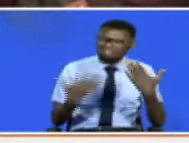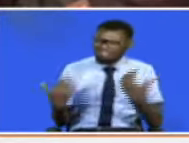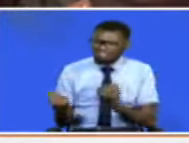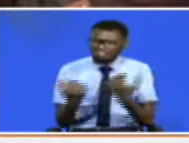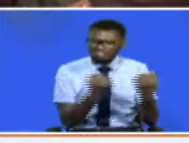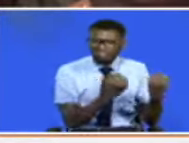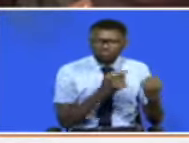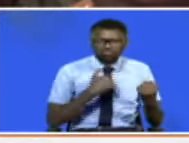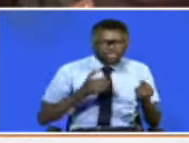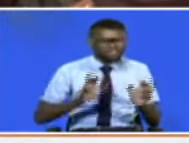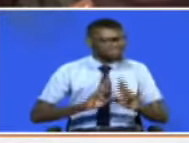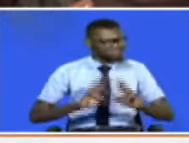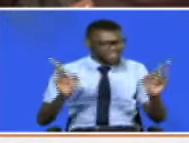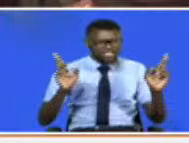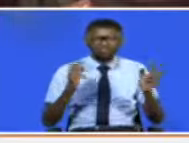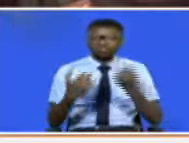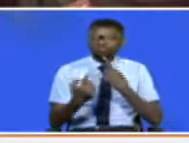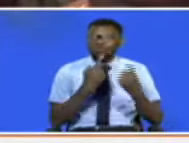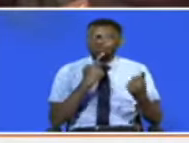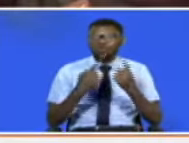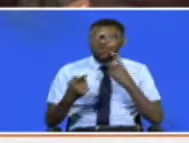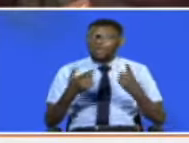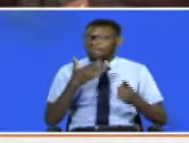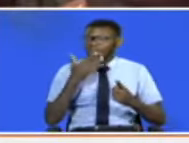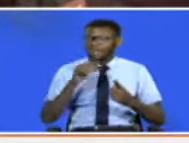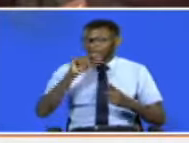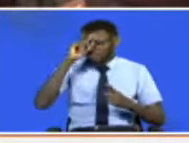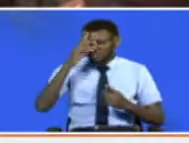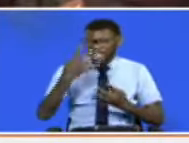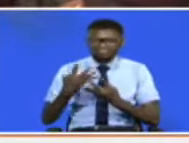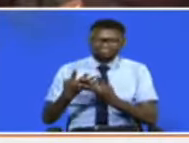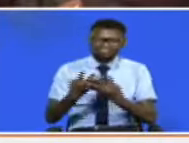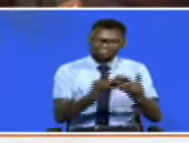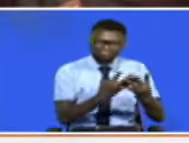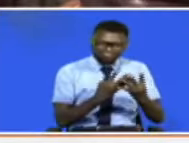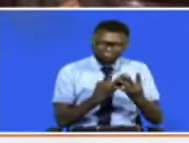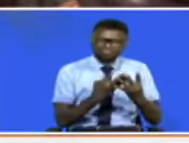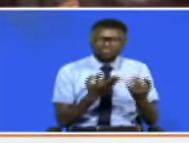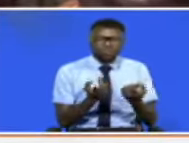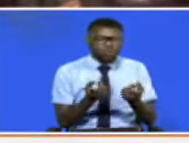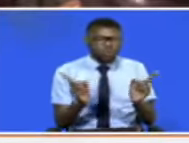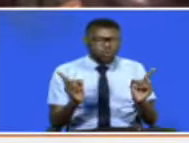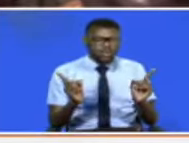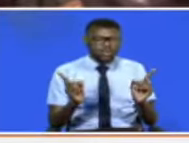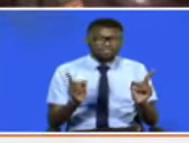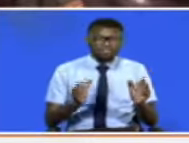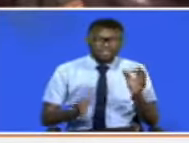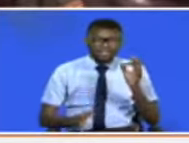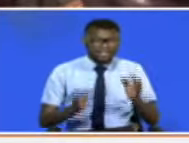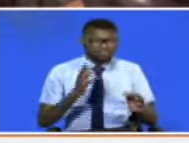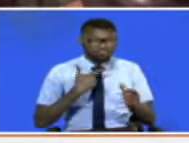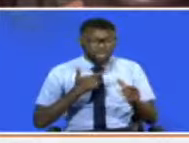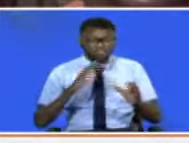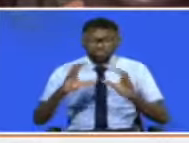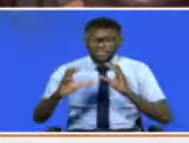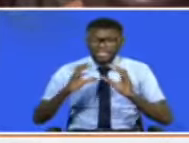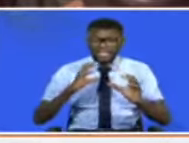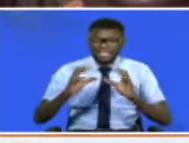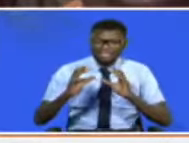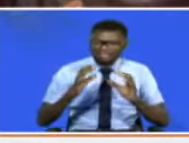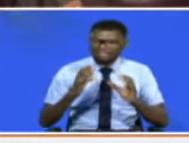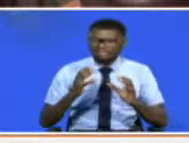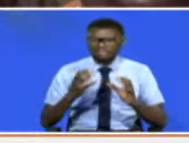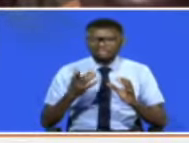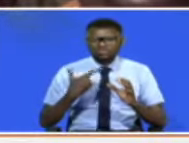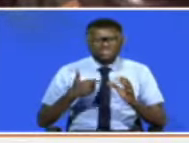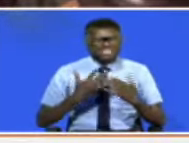them be prepared to arrest all of us, because any opportunity that comes up for us to communicate our dissatisfaction with the way